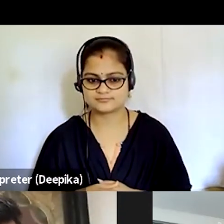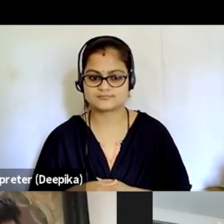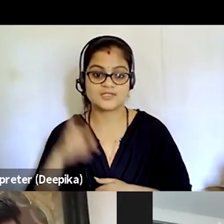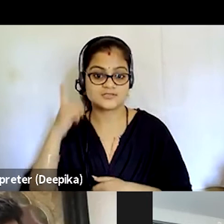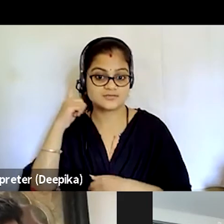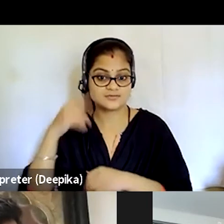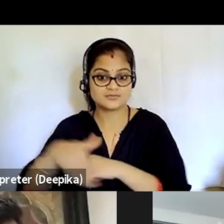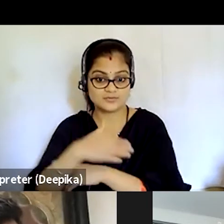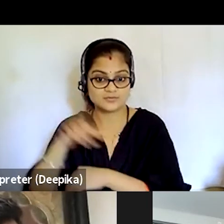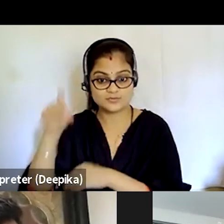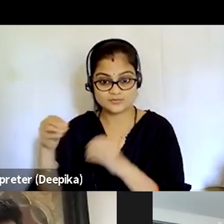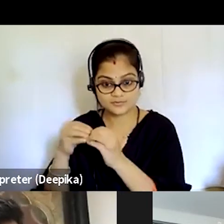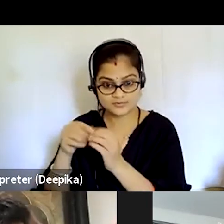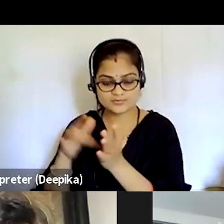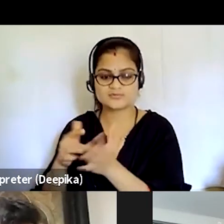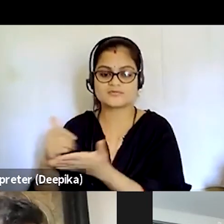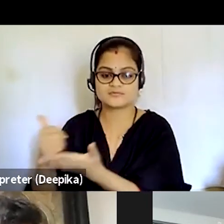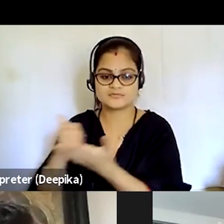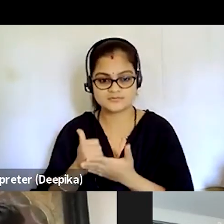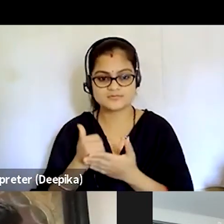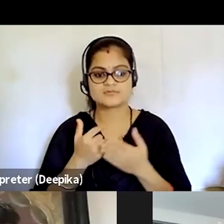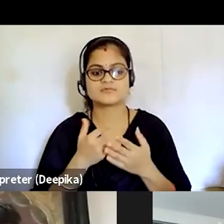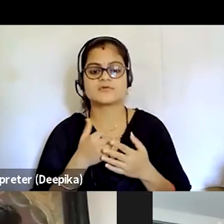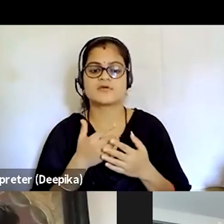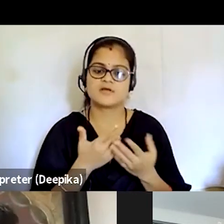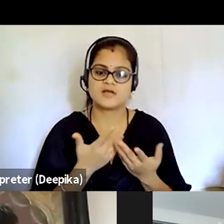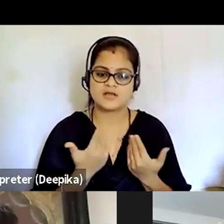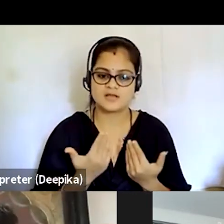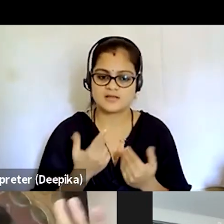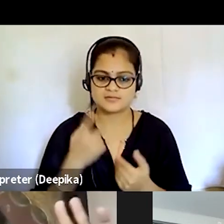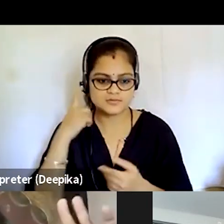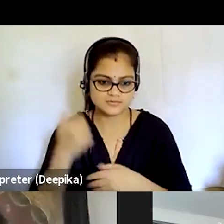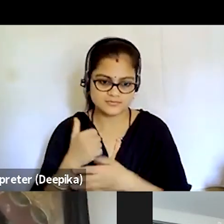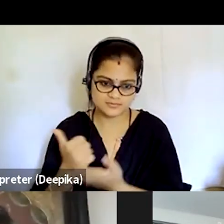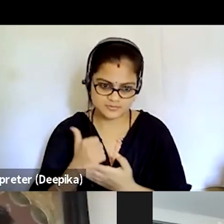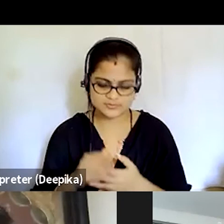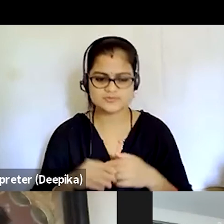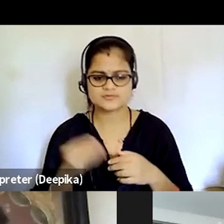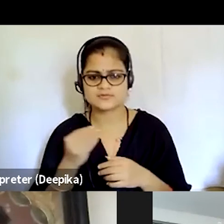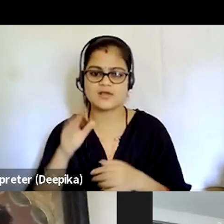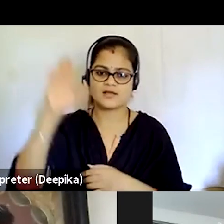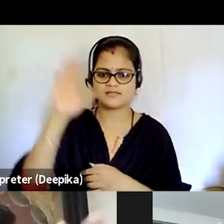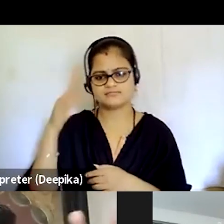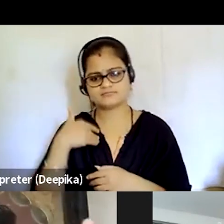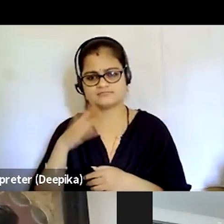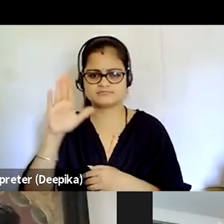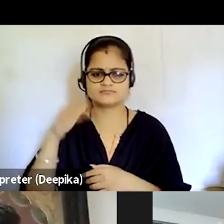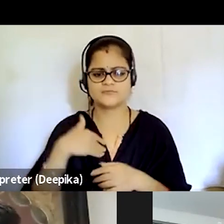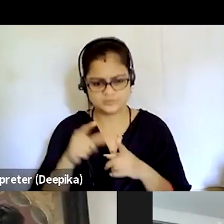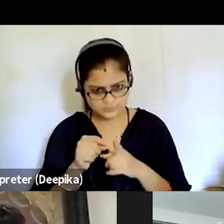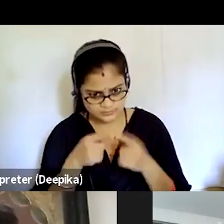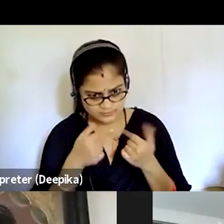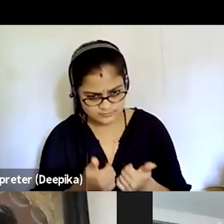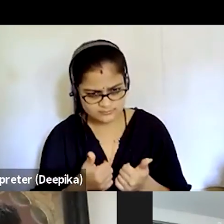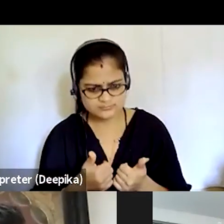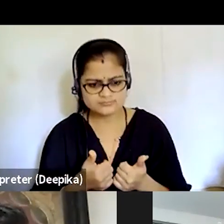in Bombay. He said, I'll help you out with sound. There was another guy, and everyone is putting up their hands and saying, you're doing this, you're doing